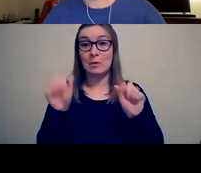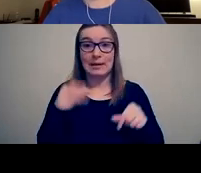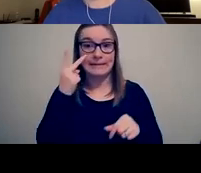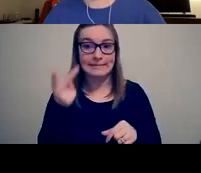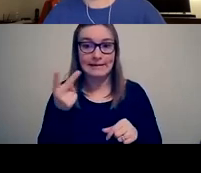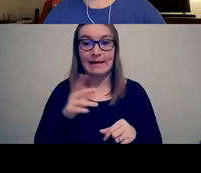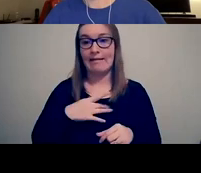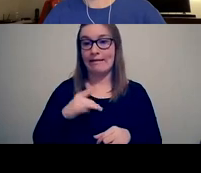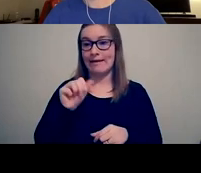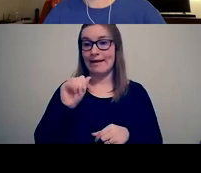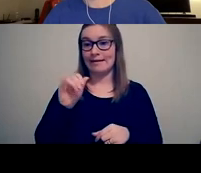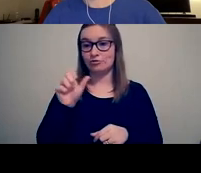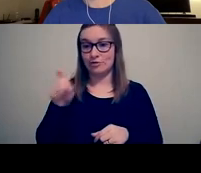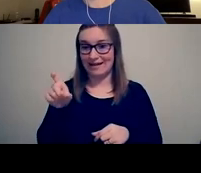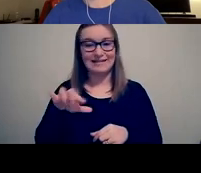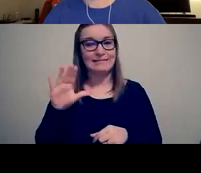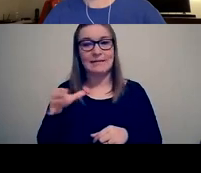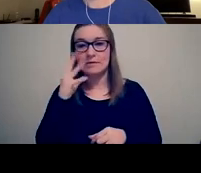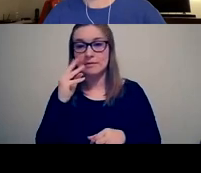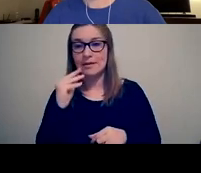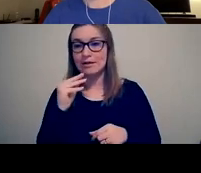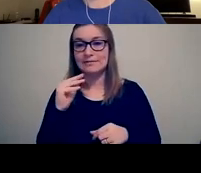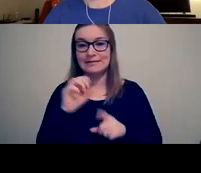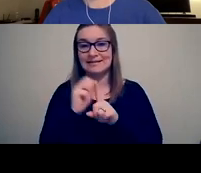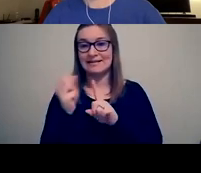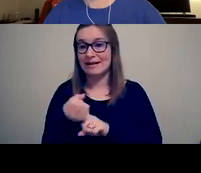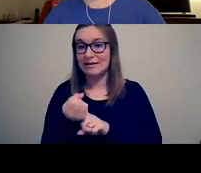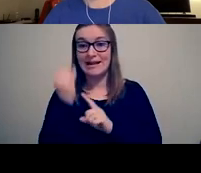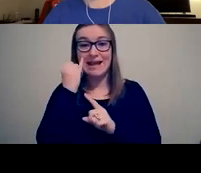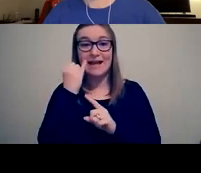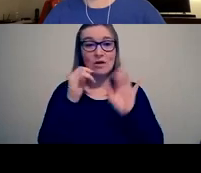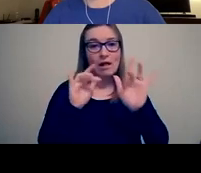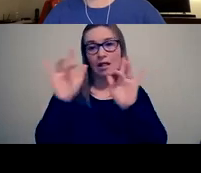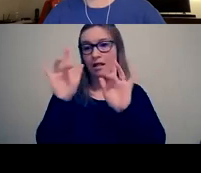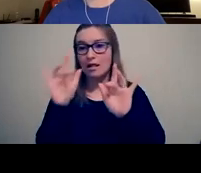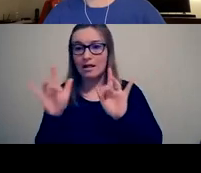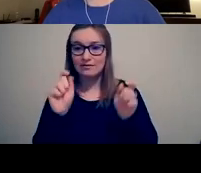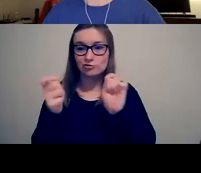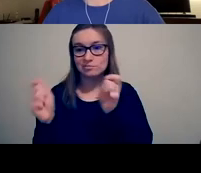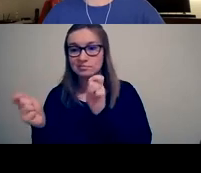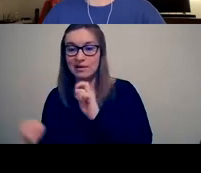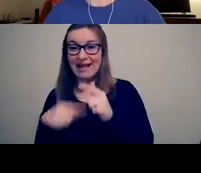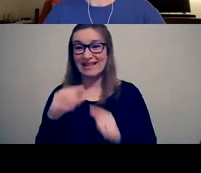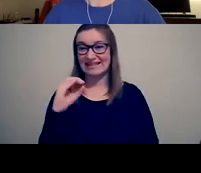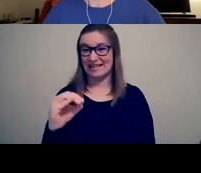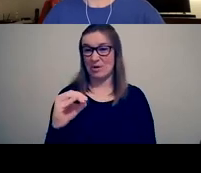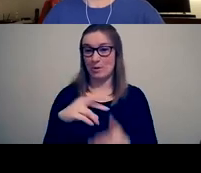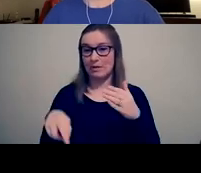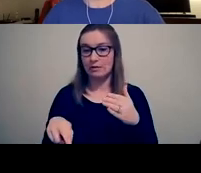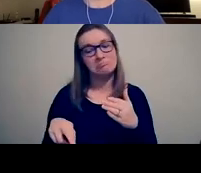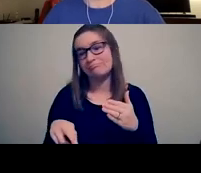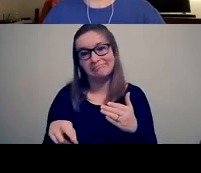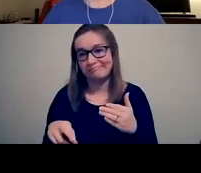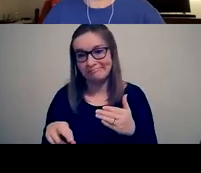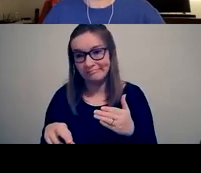get in a scenario where they've chosen a bunch of combinations that return zero results, right? Well, we so get that. I'm That's curious. Why we always know.